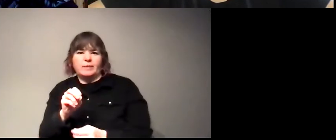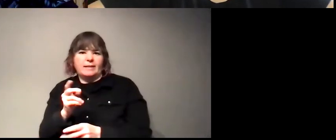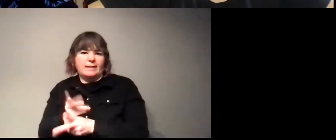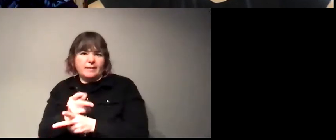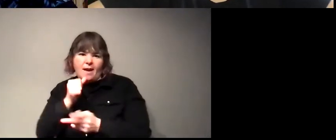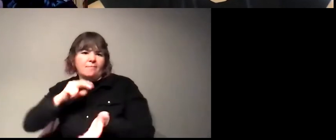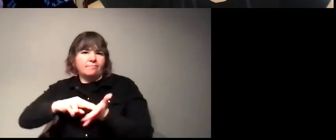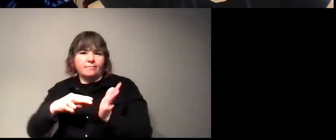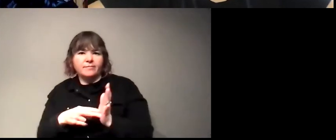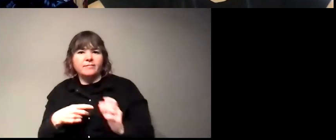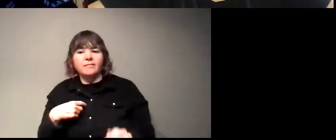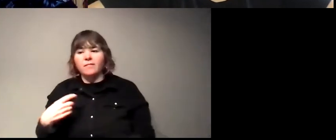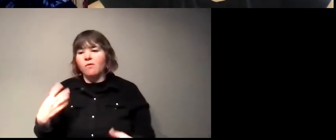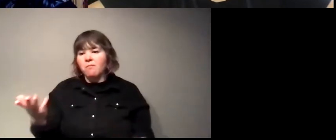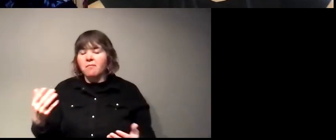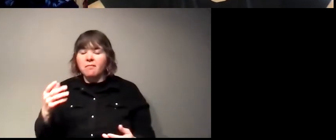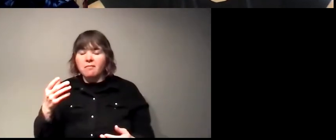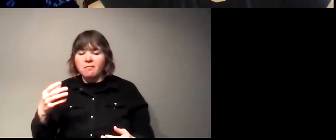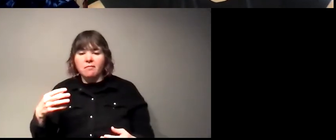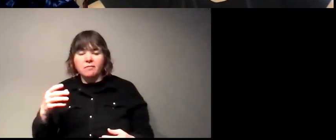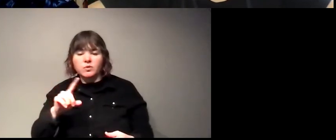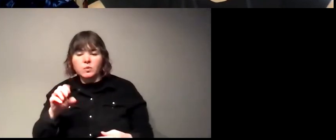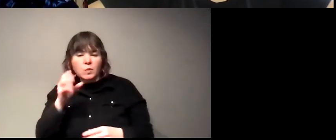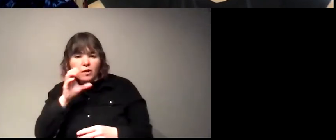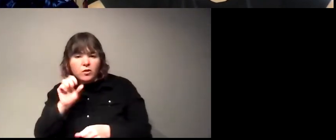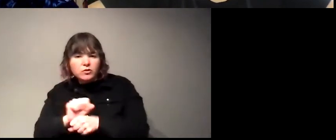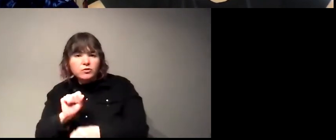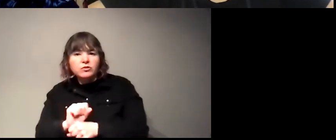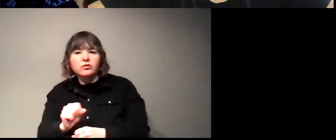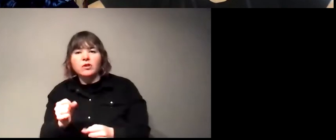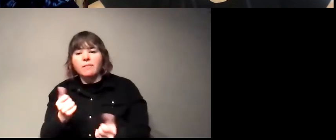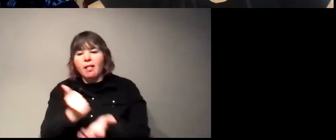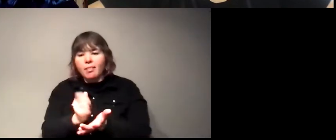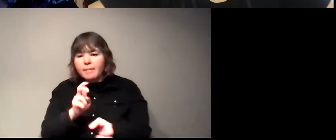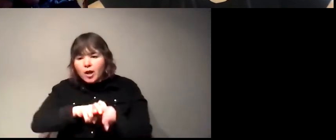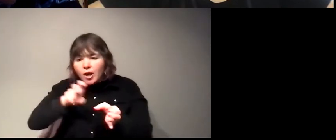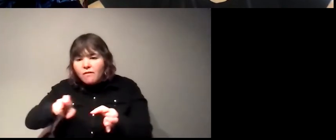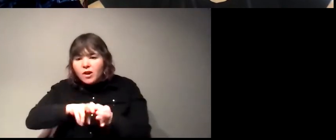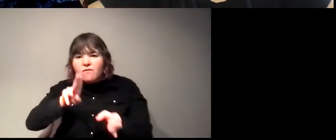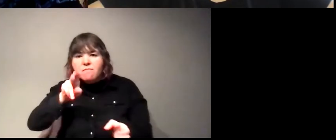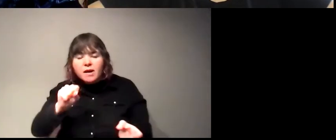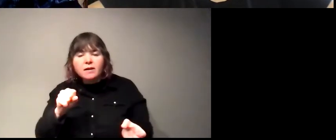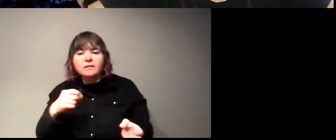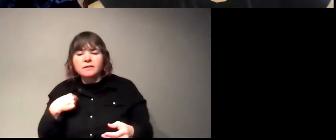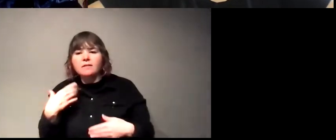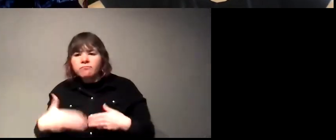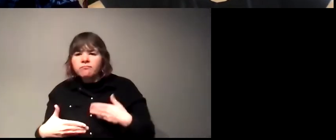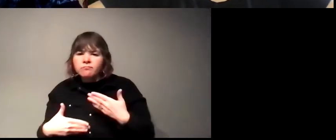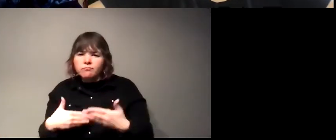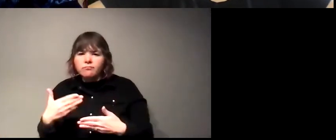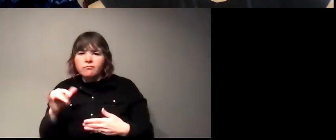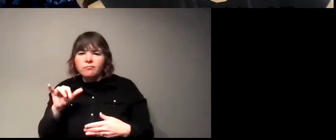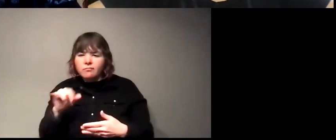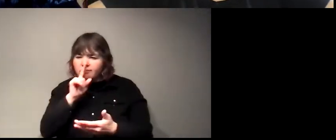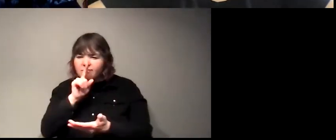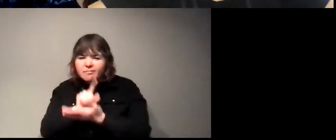at a zoo just looking for a job. Was just a person that helped people off of buses. And as I continued, I found that I loved